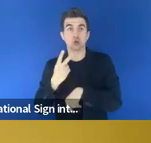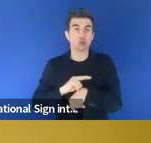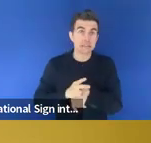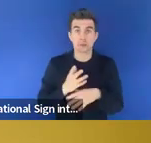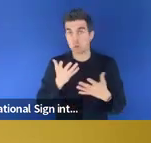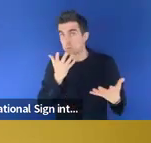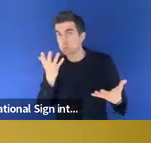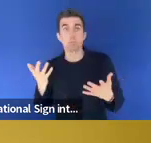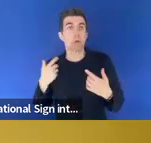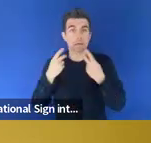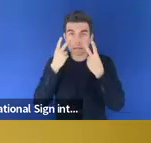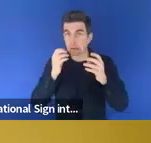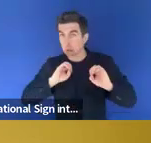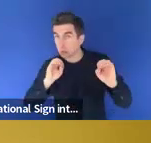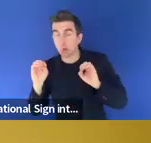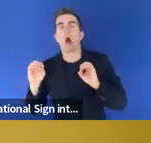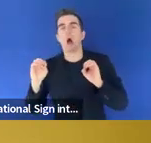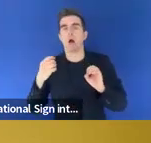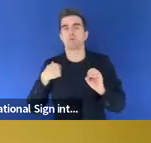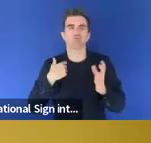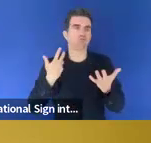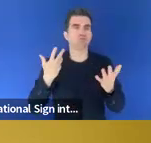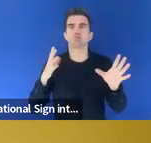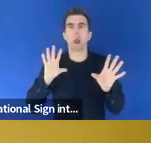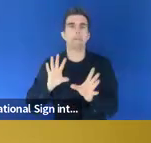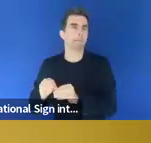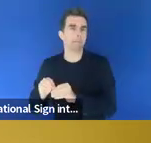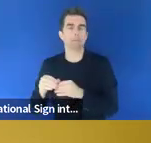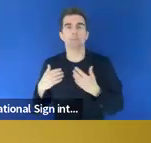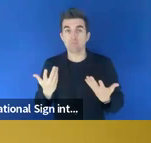in, we will say goodbye and thank you.